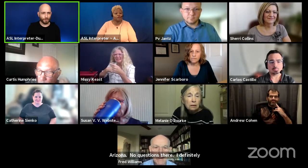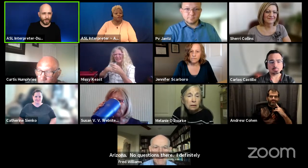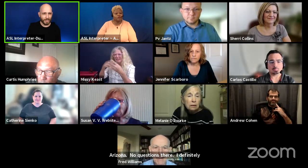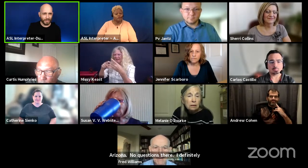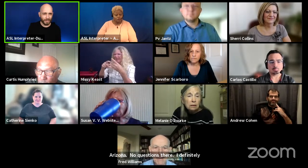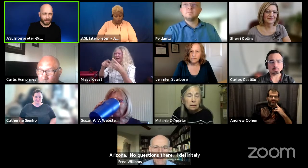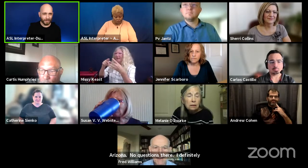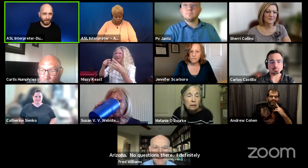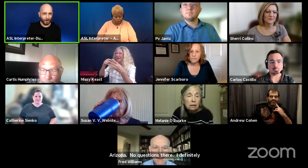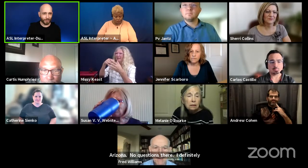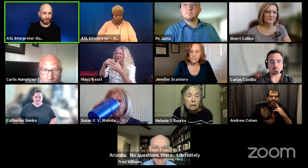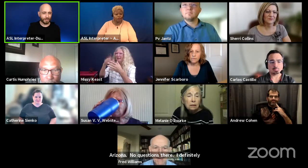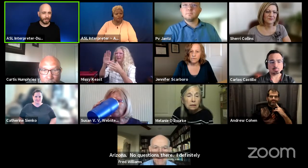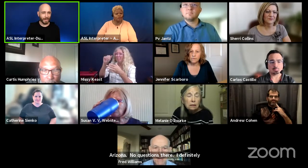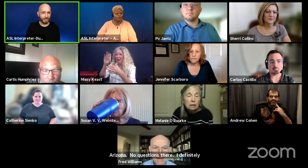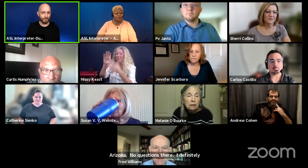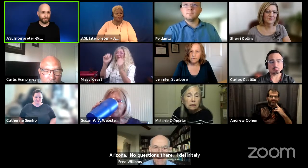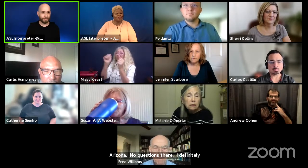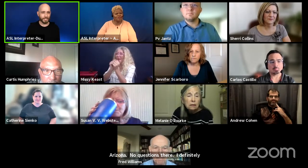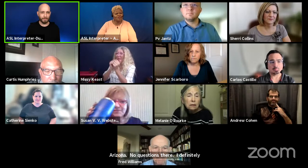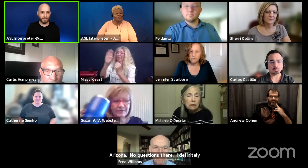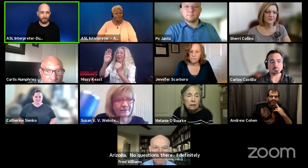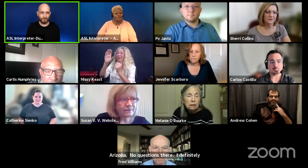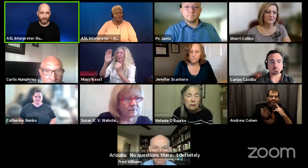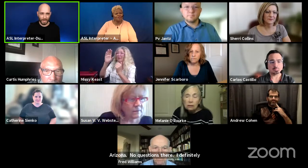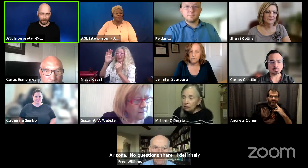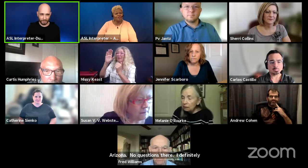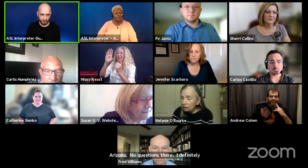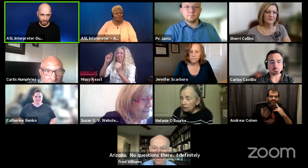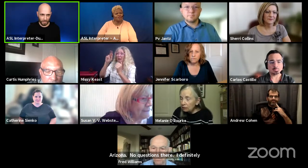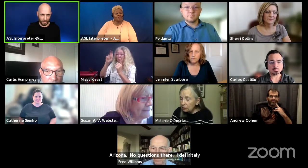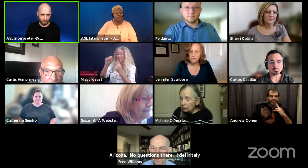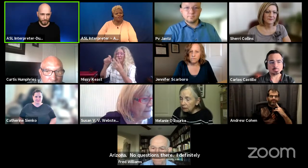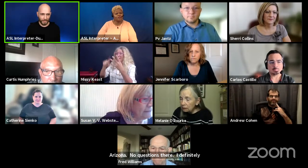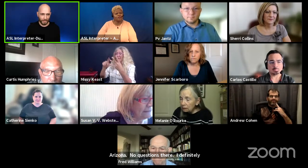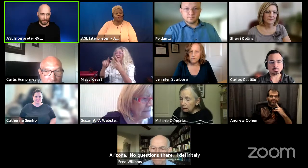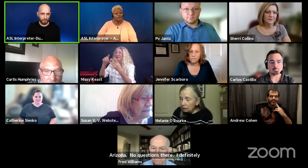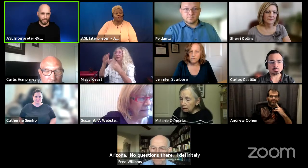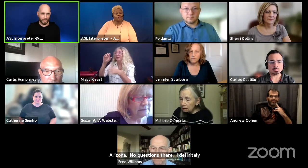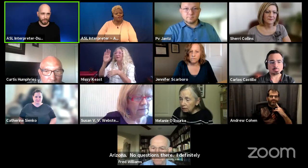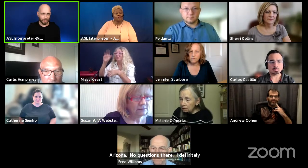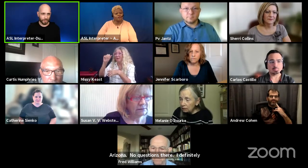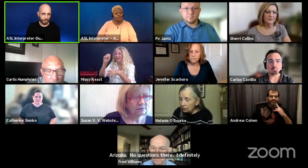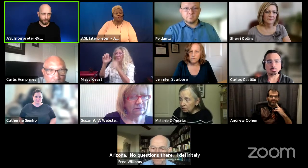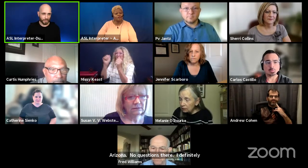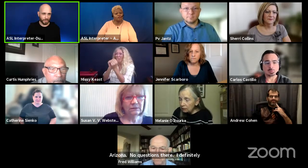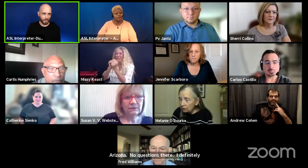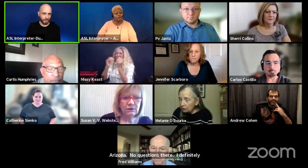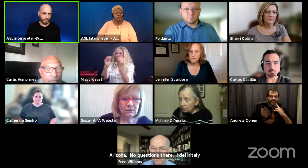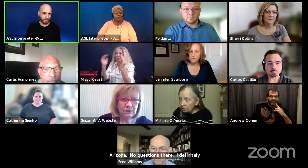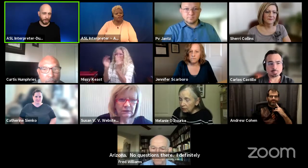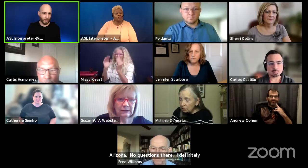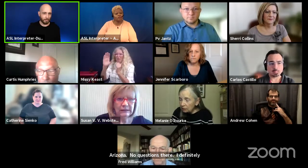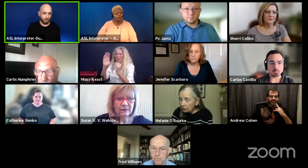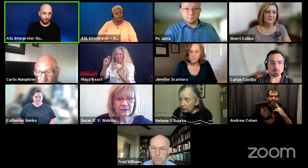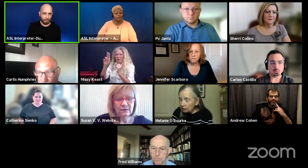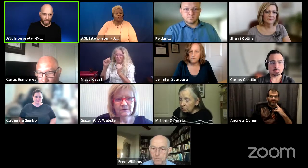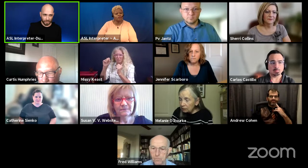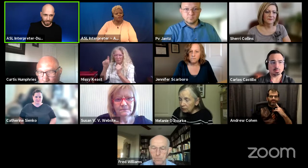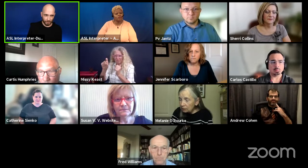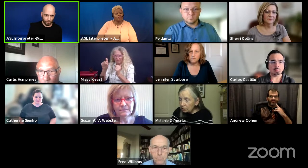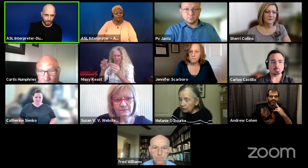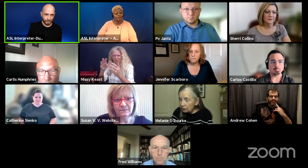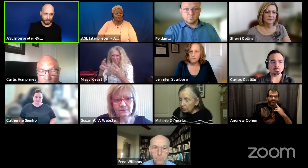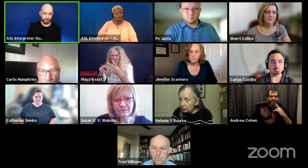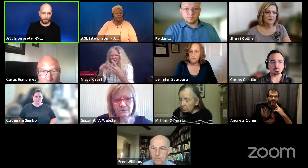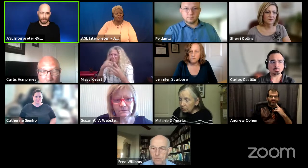and 3 are kind of seeming vague to me, because there's the